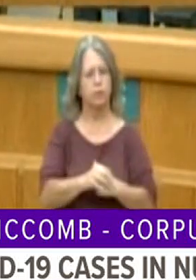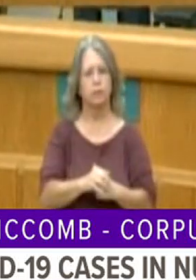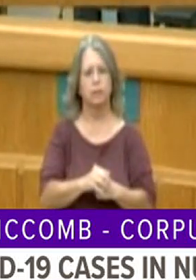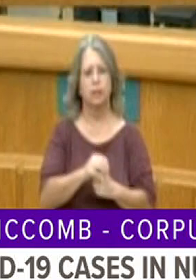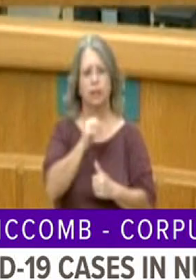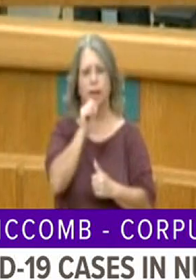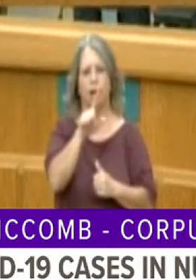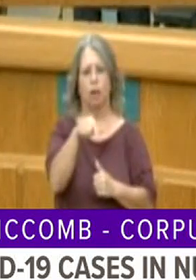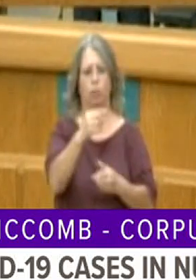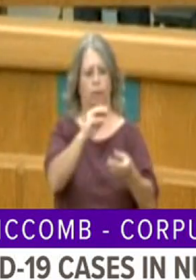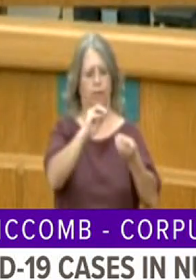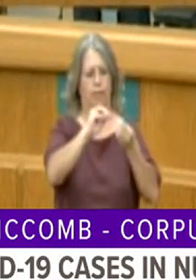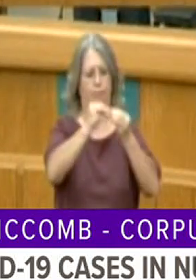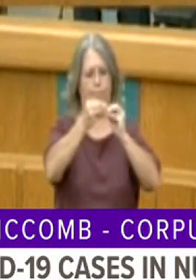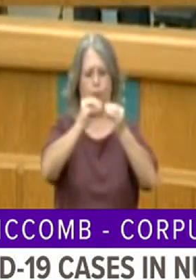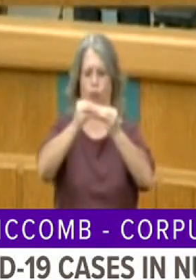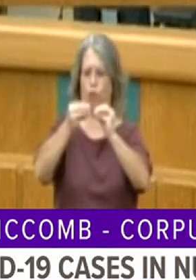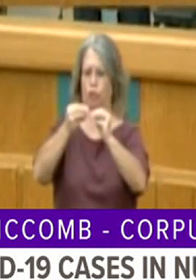just statistics.